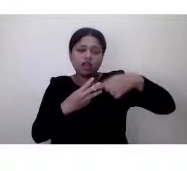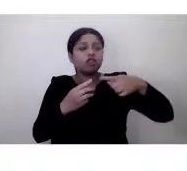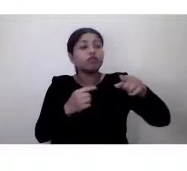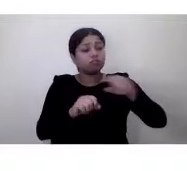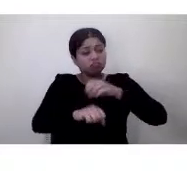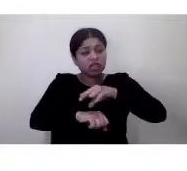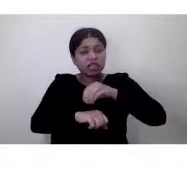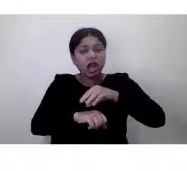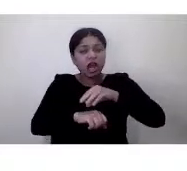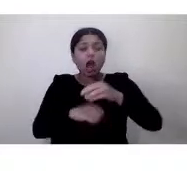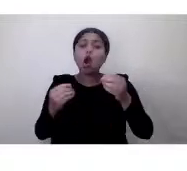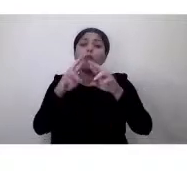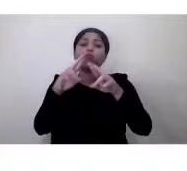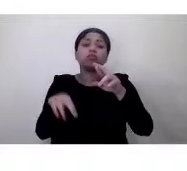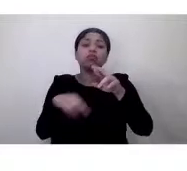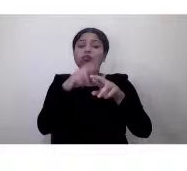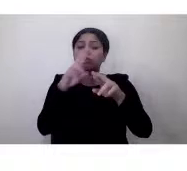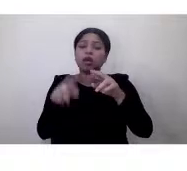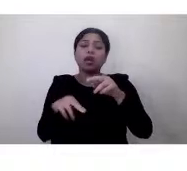plastics.